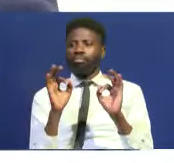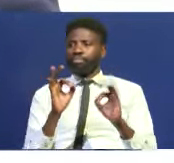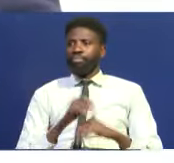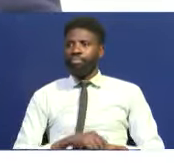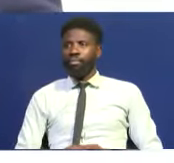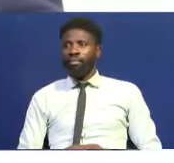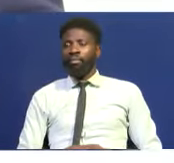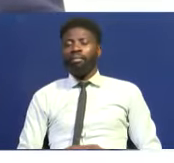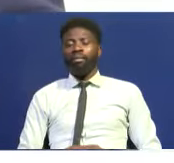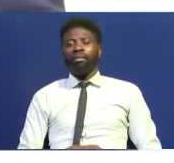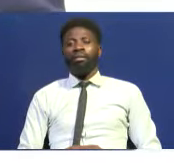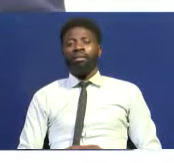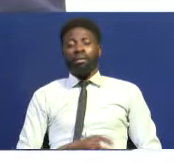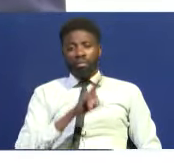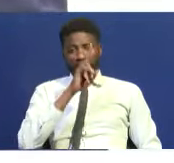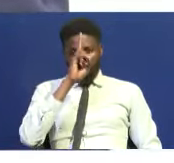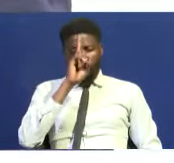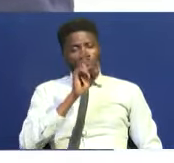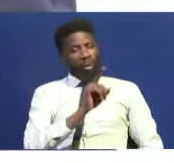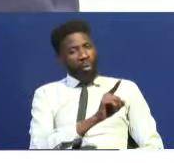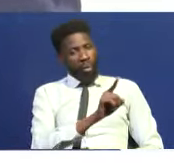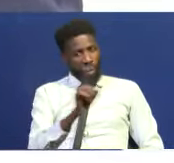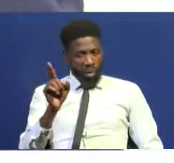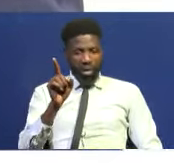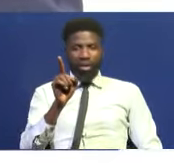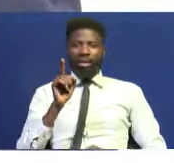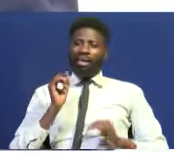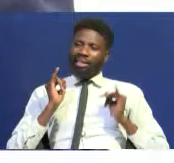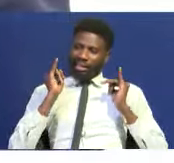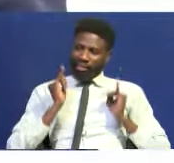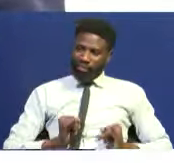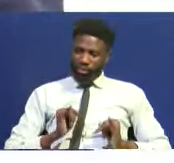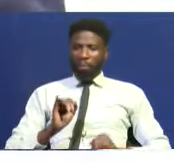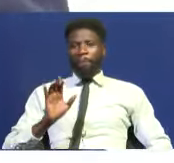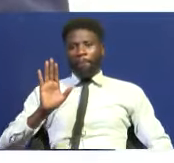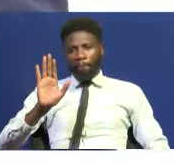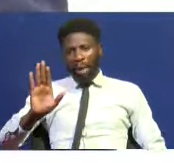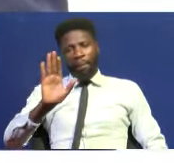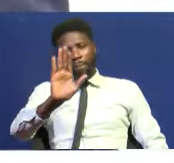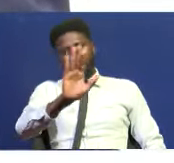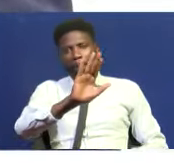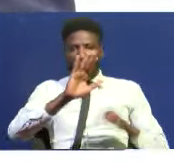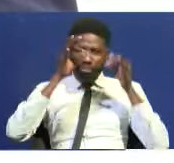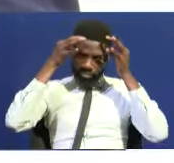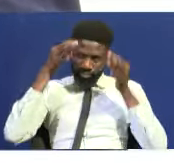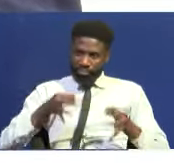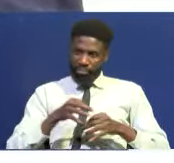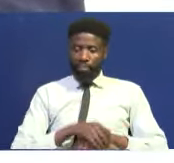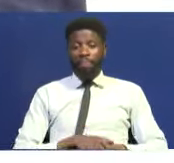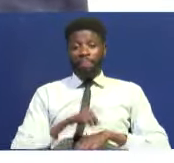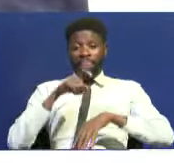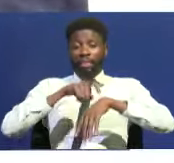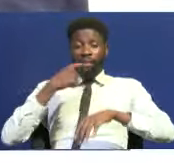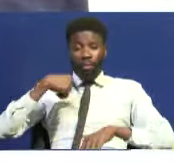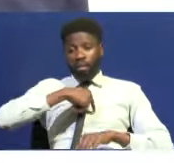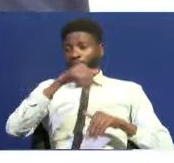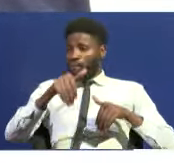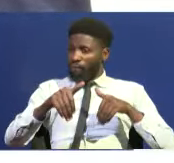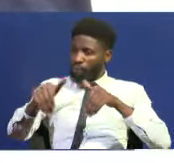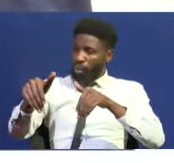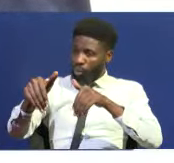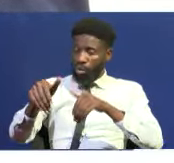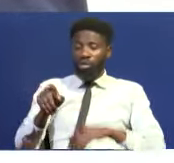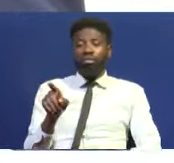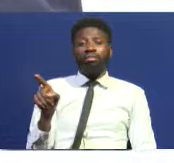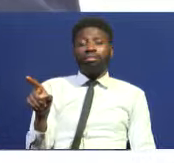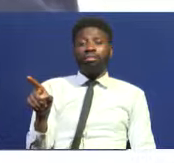individual decisions all the time, and therefore as we apply the norm statute